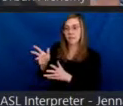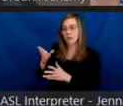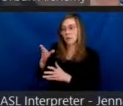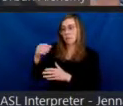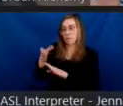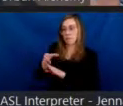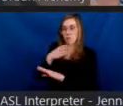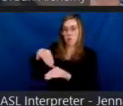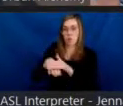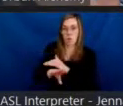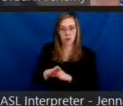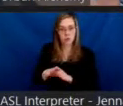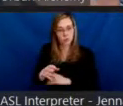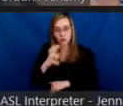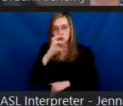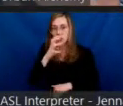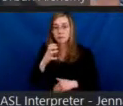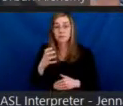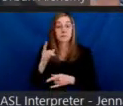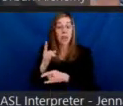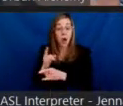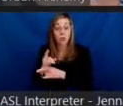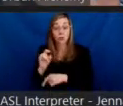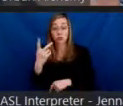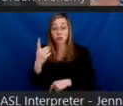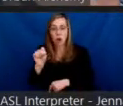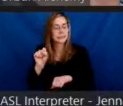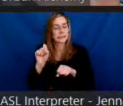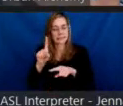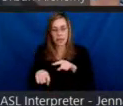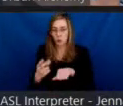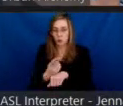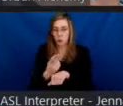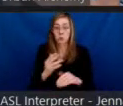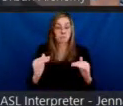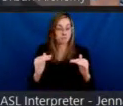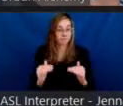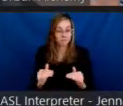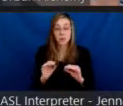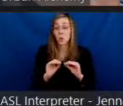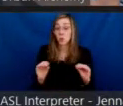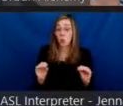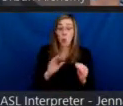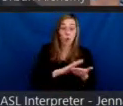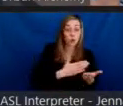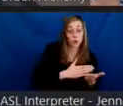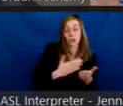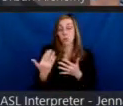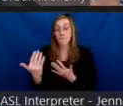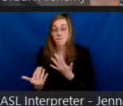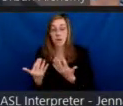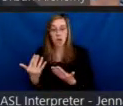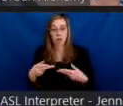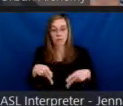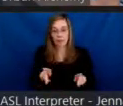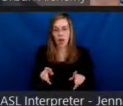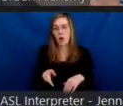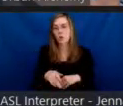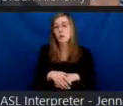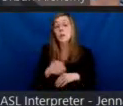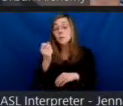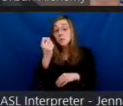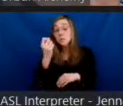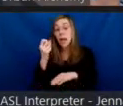public spaces. There will be no cooking or fires allowed. This will be a referral-based system. I mentioned that earlier. So